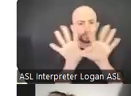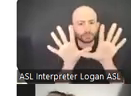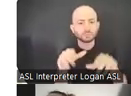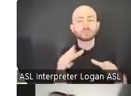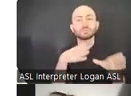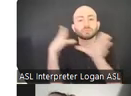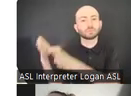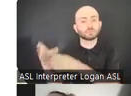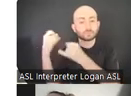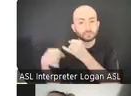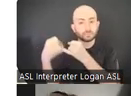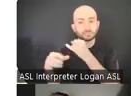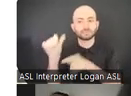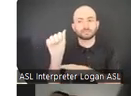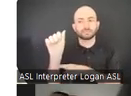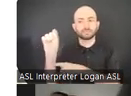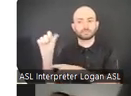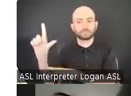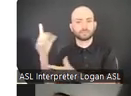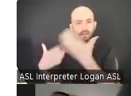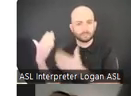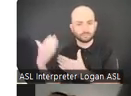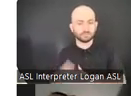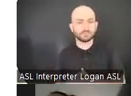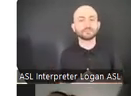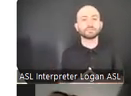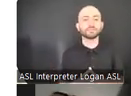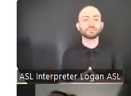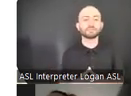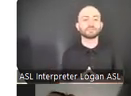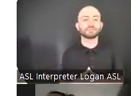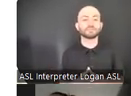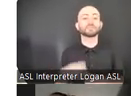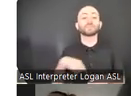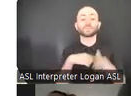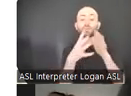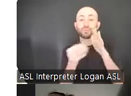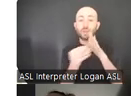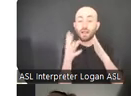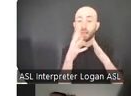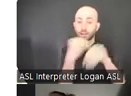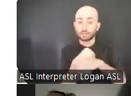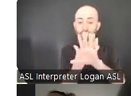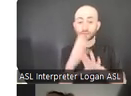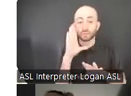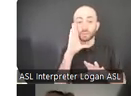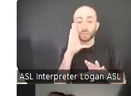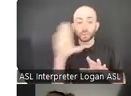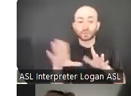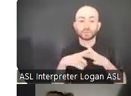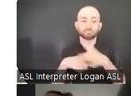hands spelling out ASL. We are recording, and the webinar will be on our hub shortly.